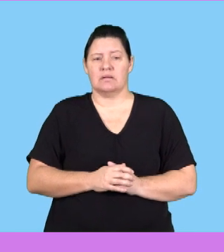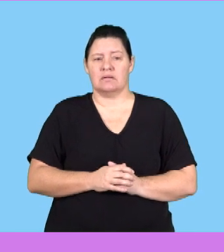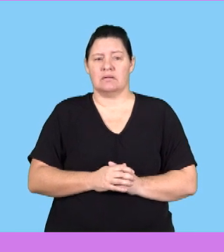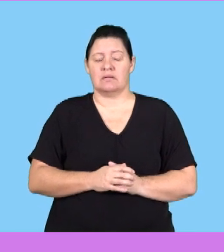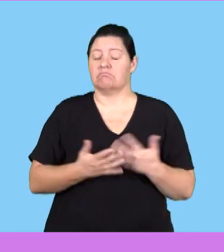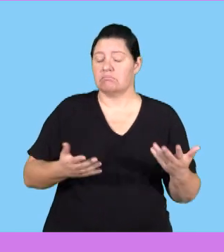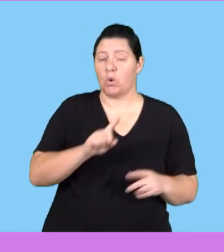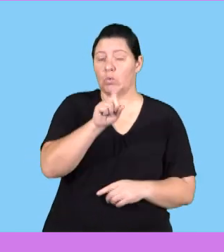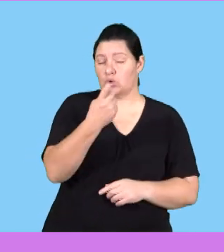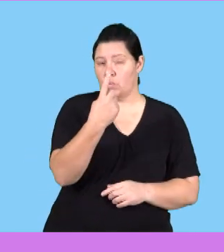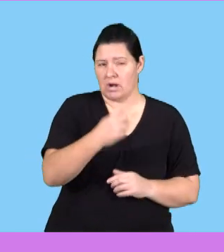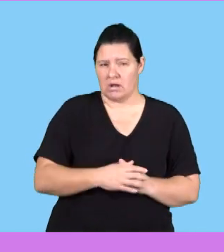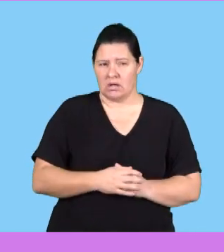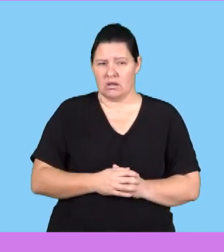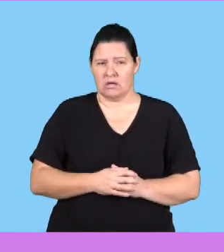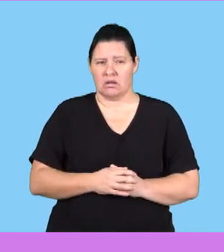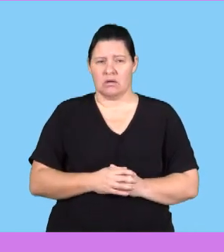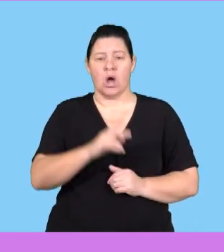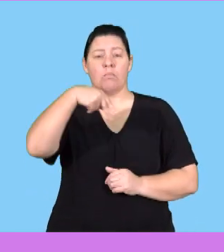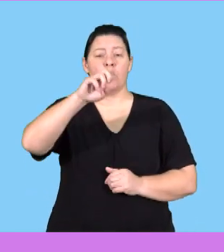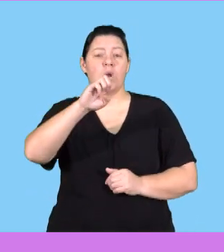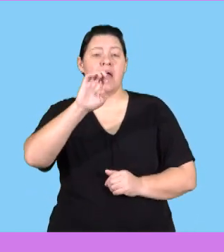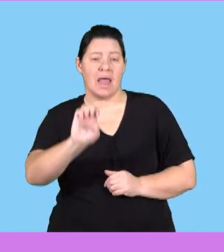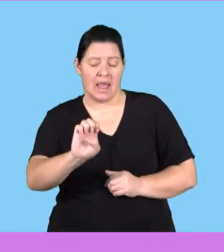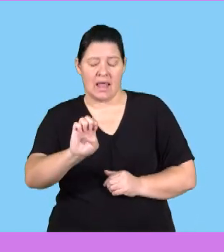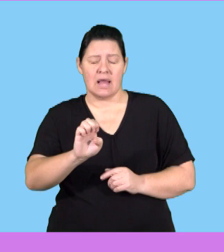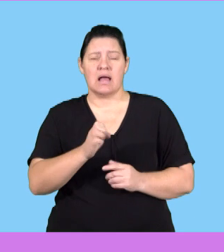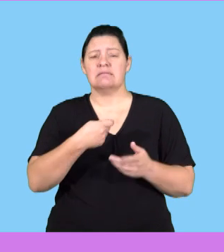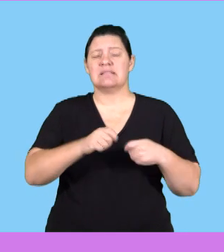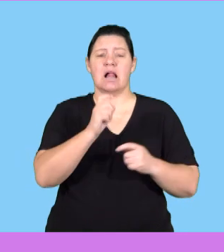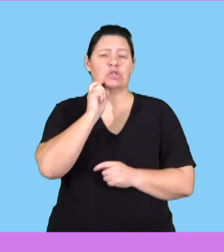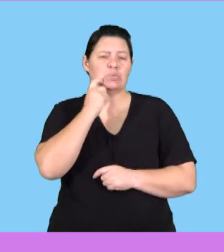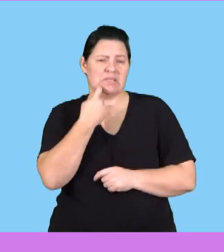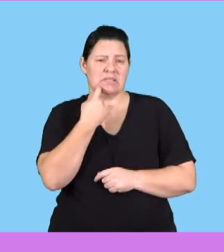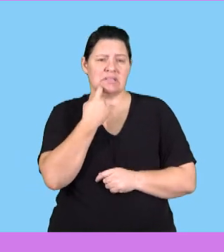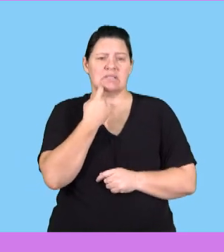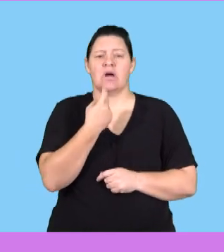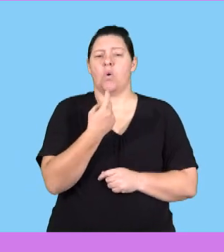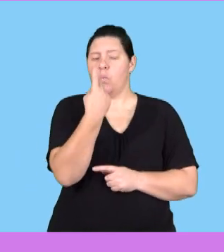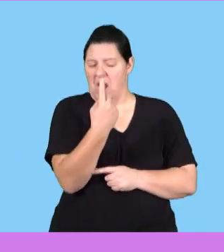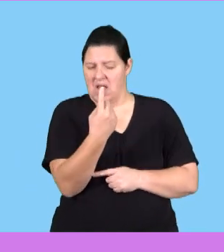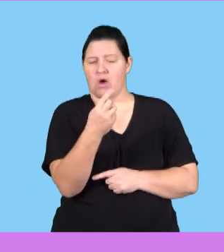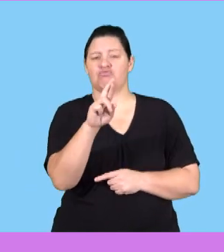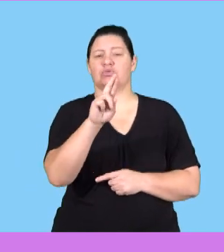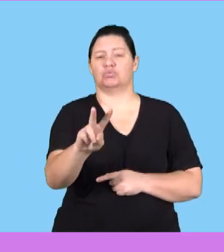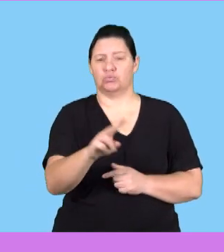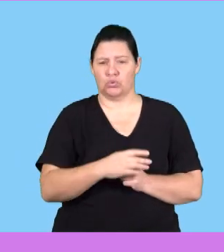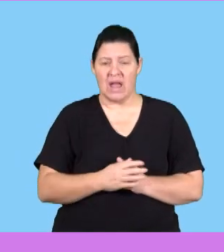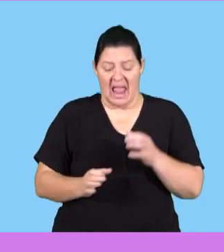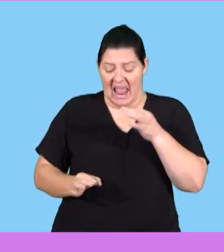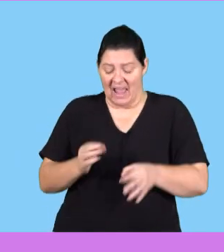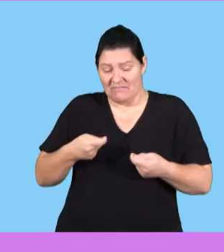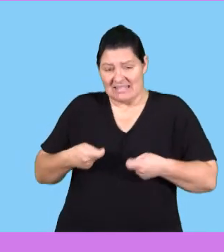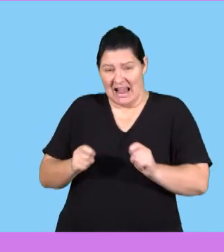section. Question number 1. Pule sells 1 sweet for 2 rand. How much will he get